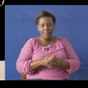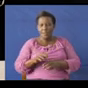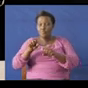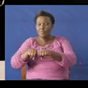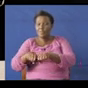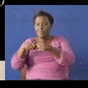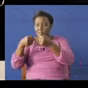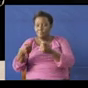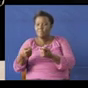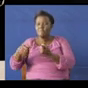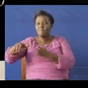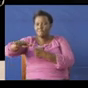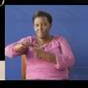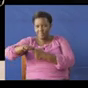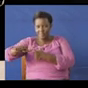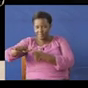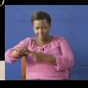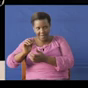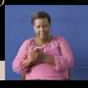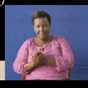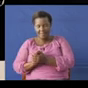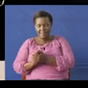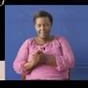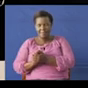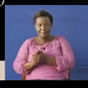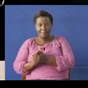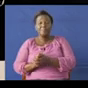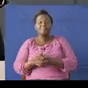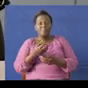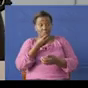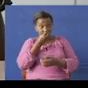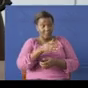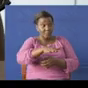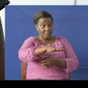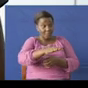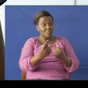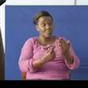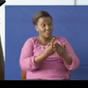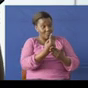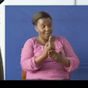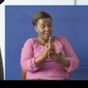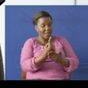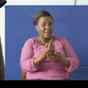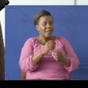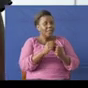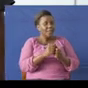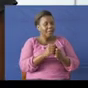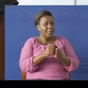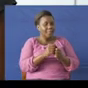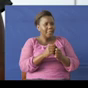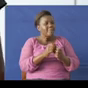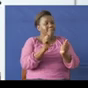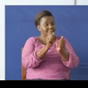Pollution is the degradation of natural environment by external substances. Pollution occurs